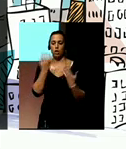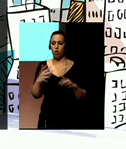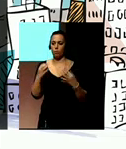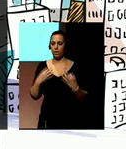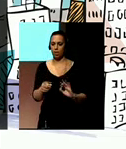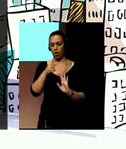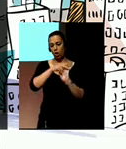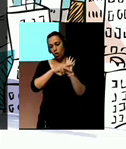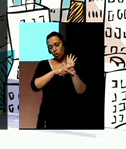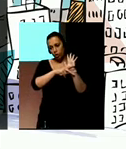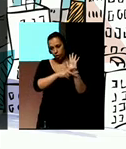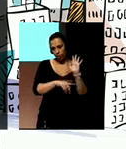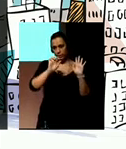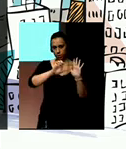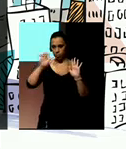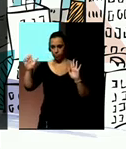as expert